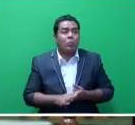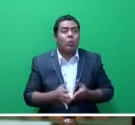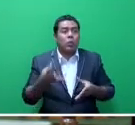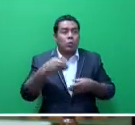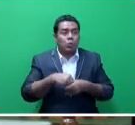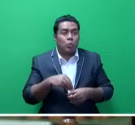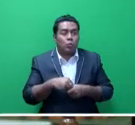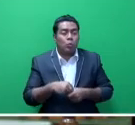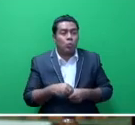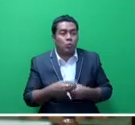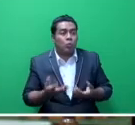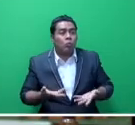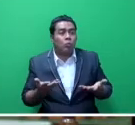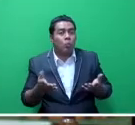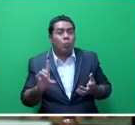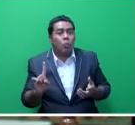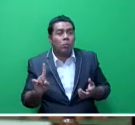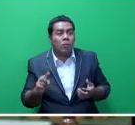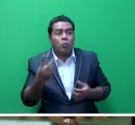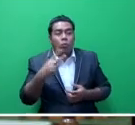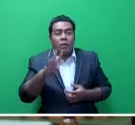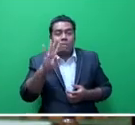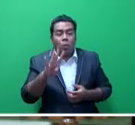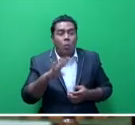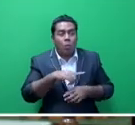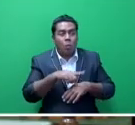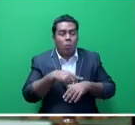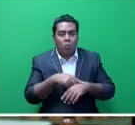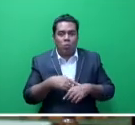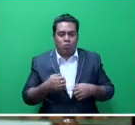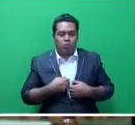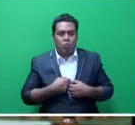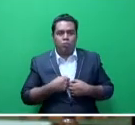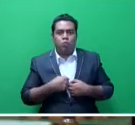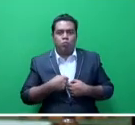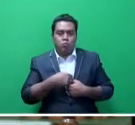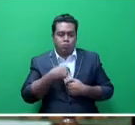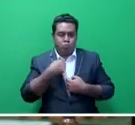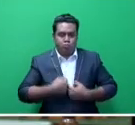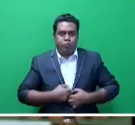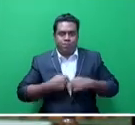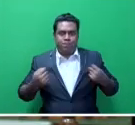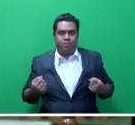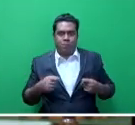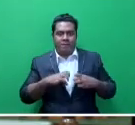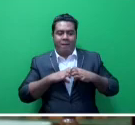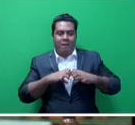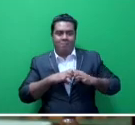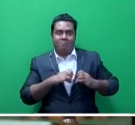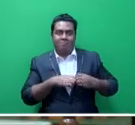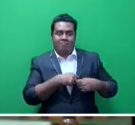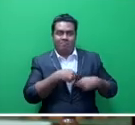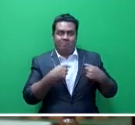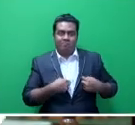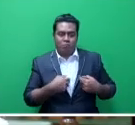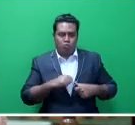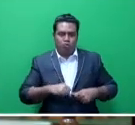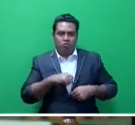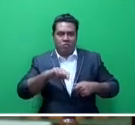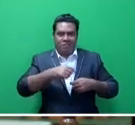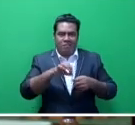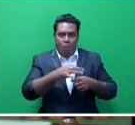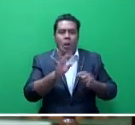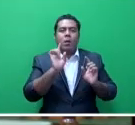include offering 24-hour service of open heart surgery. We are providing $20 million under Head 50 with an